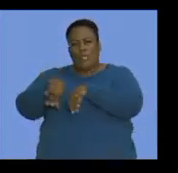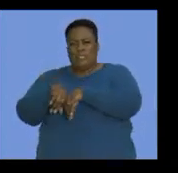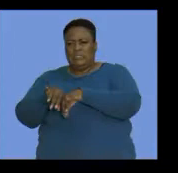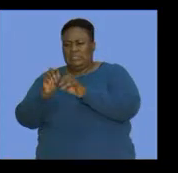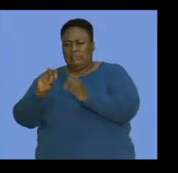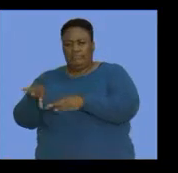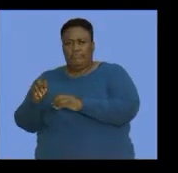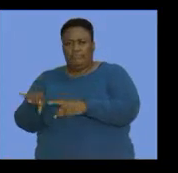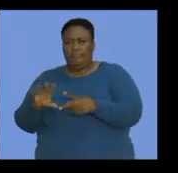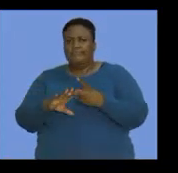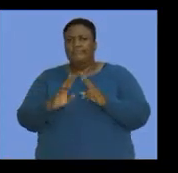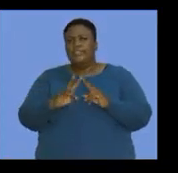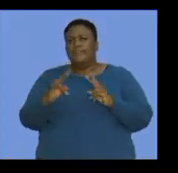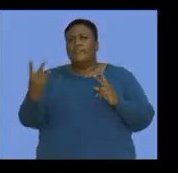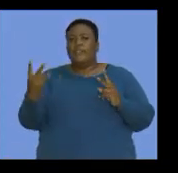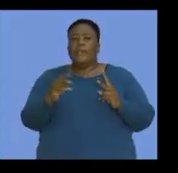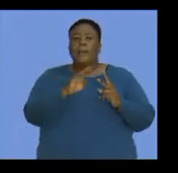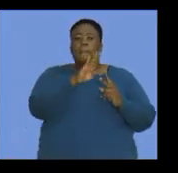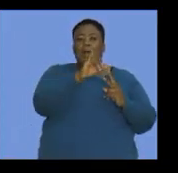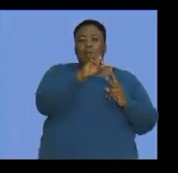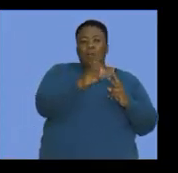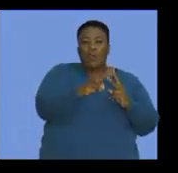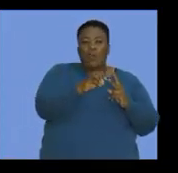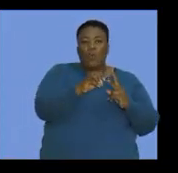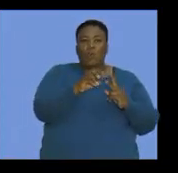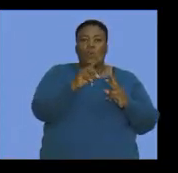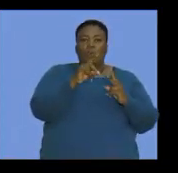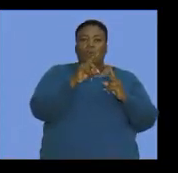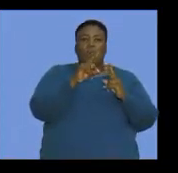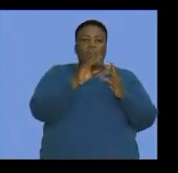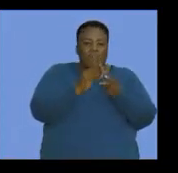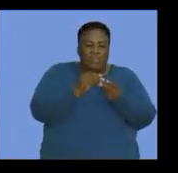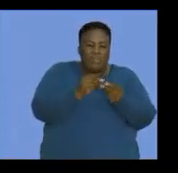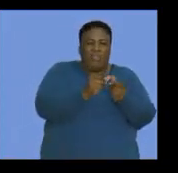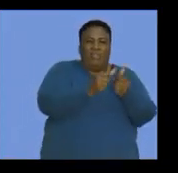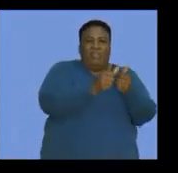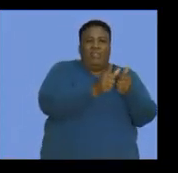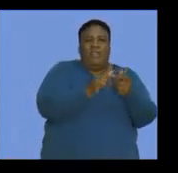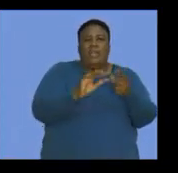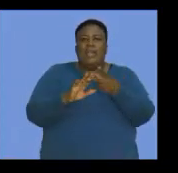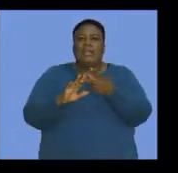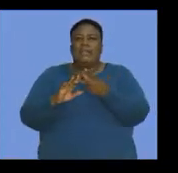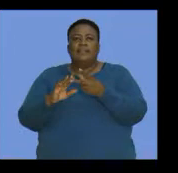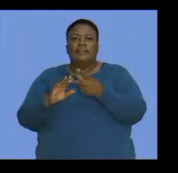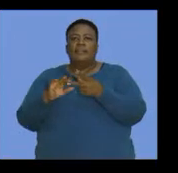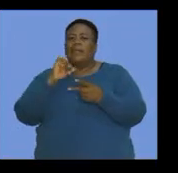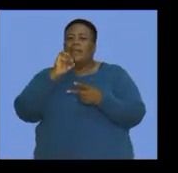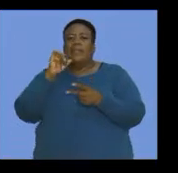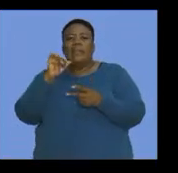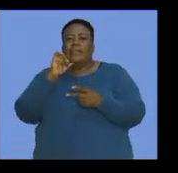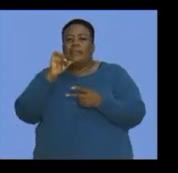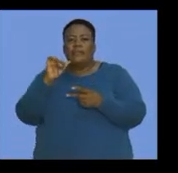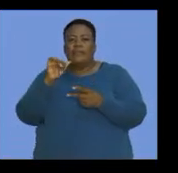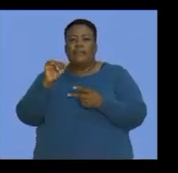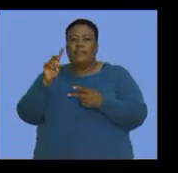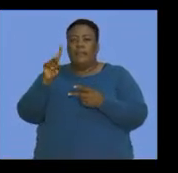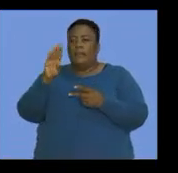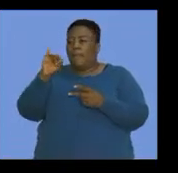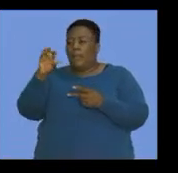between biodegradable and non-biodegradable? And we also need to unpack what is hazardous